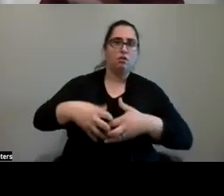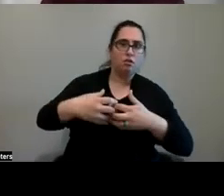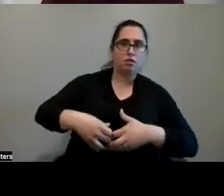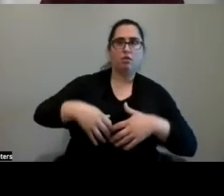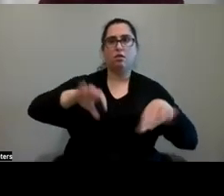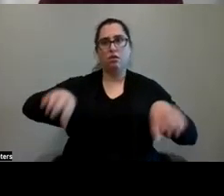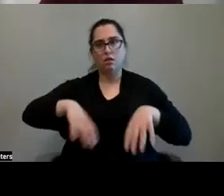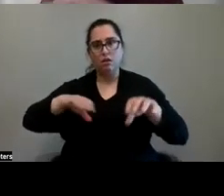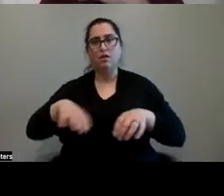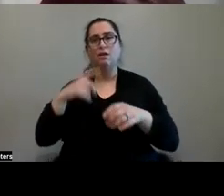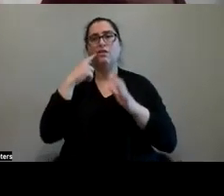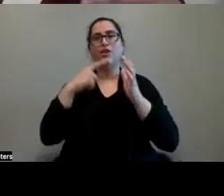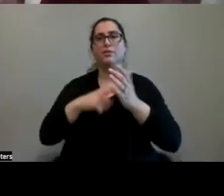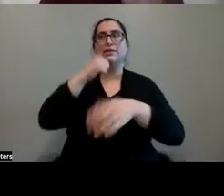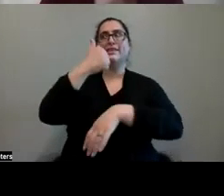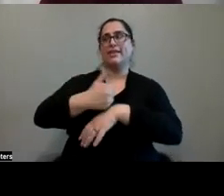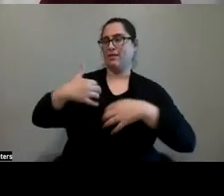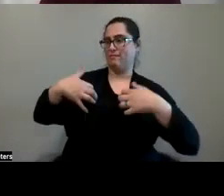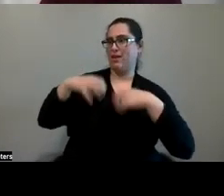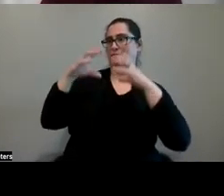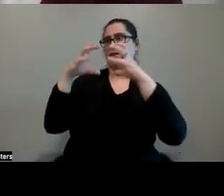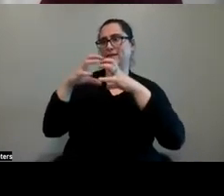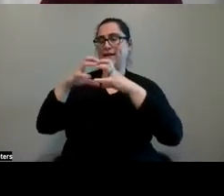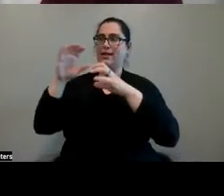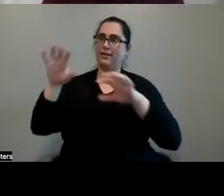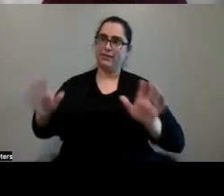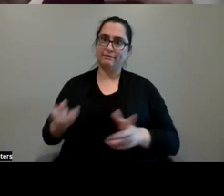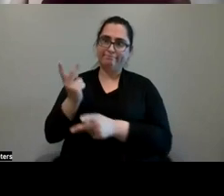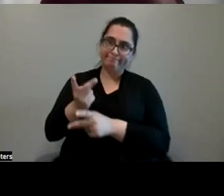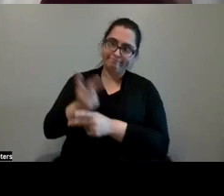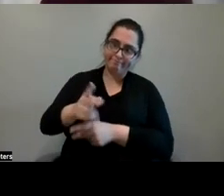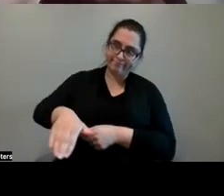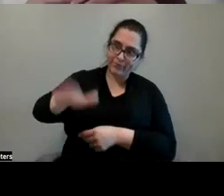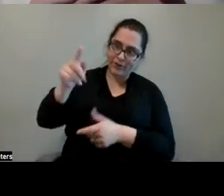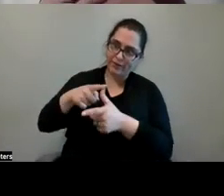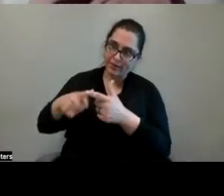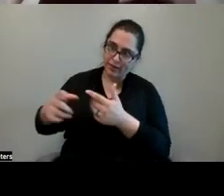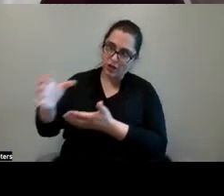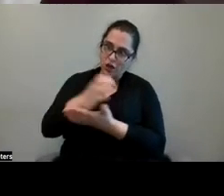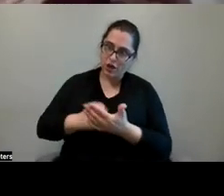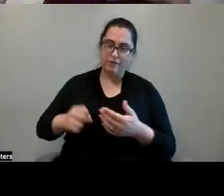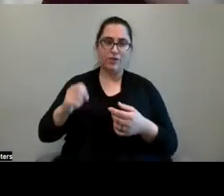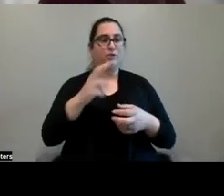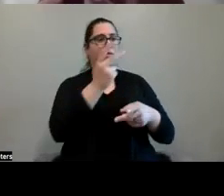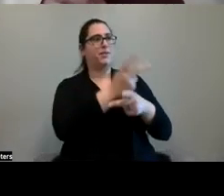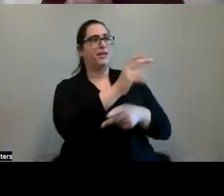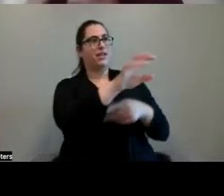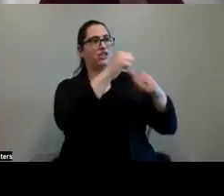sorting cells based on that are continuously evolving, or sometimes the complex that requires